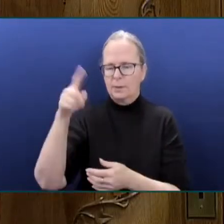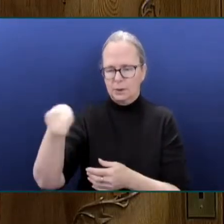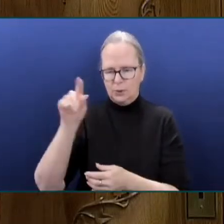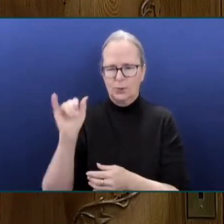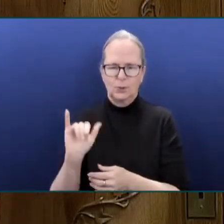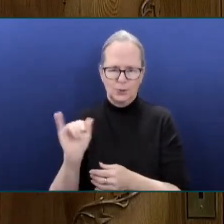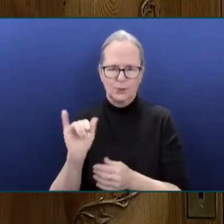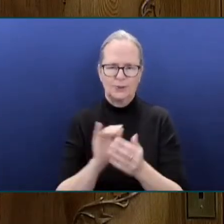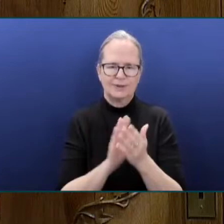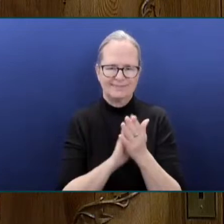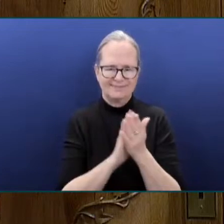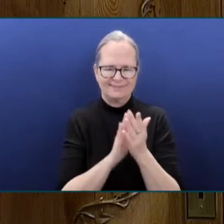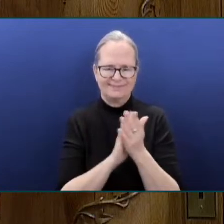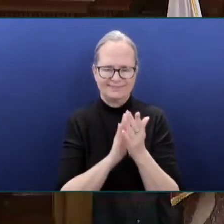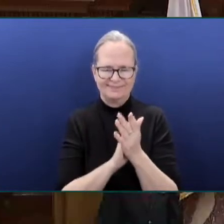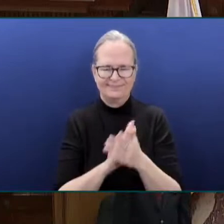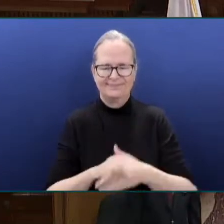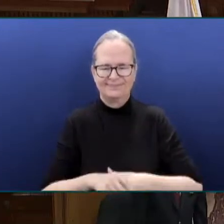Madam Clerk.